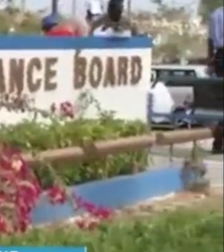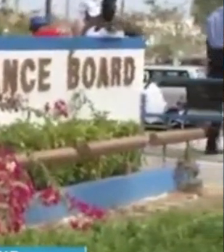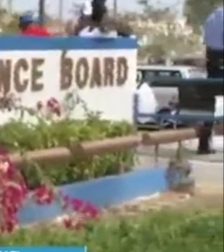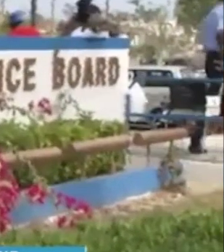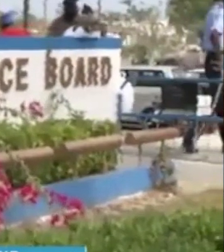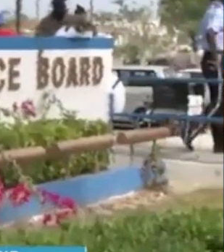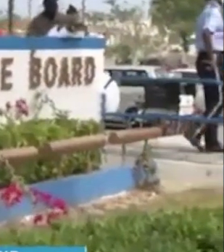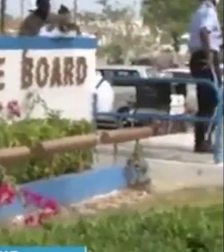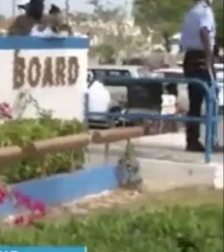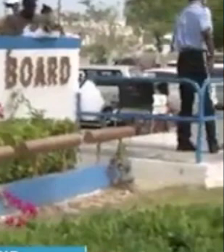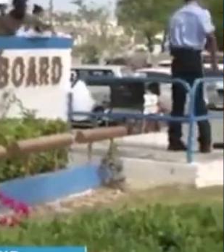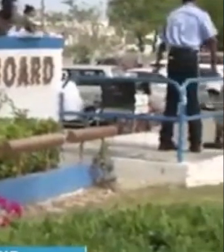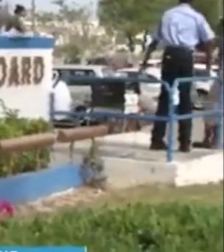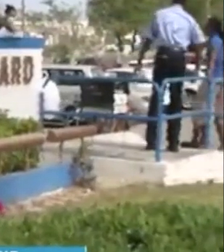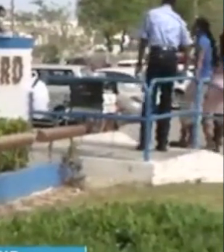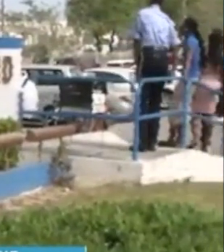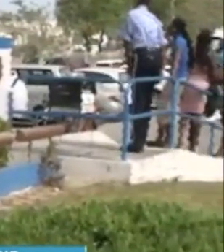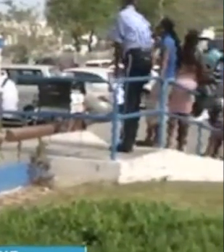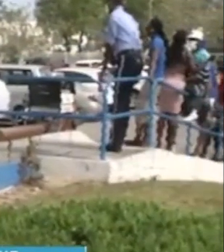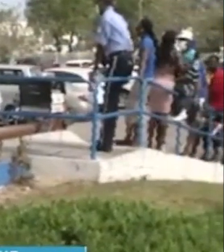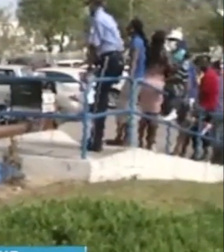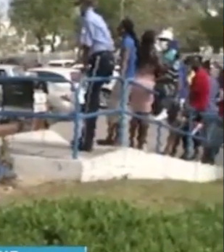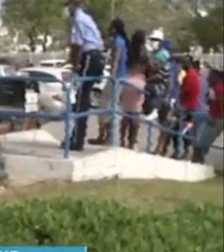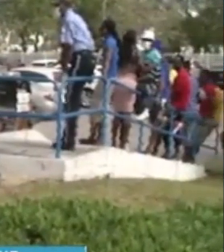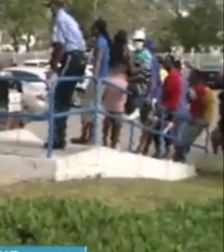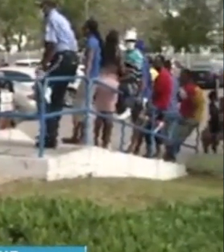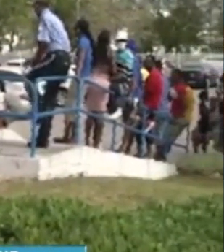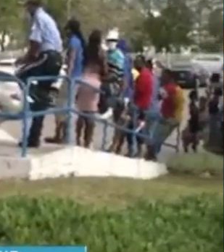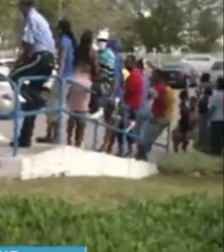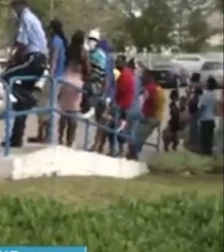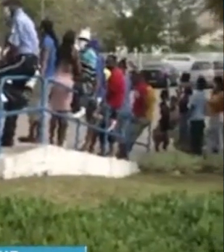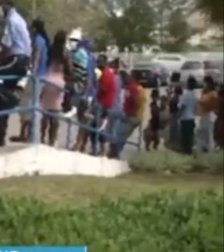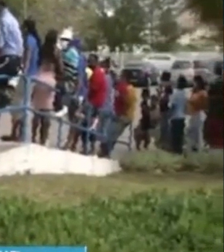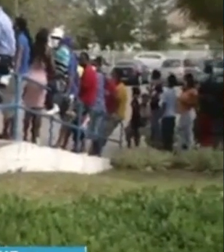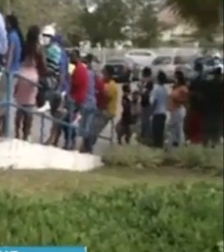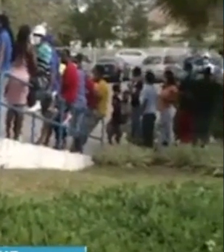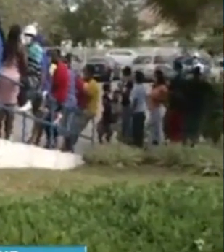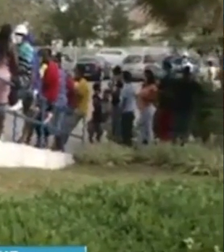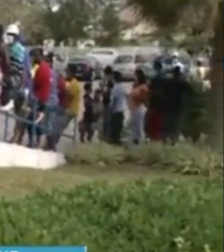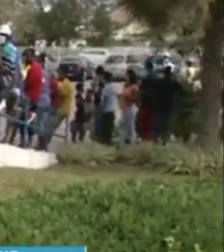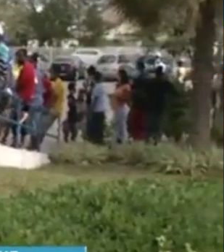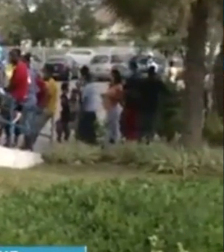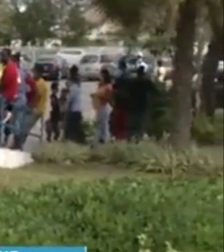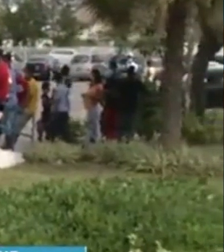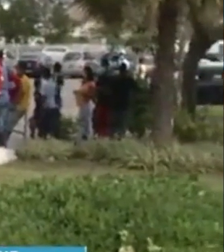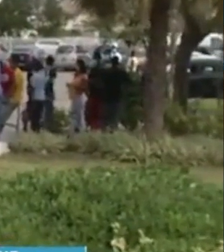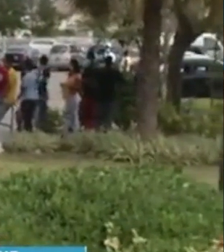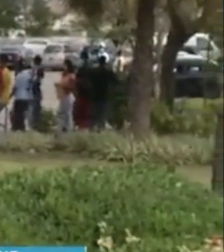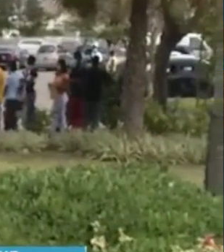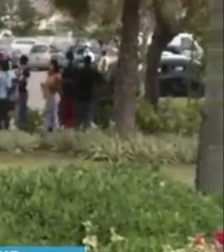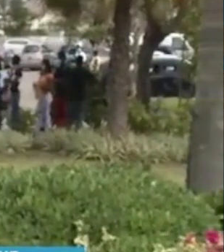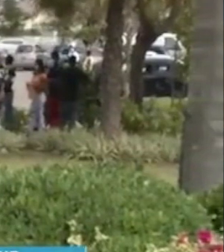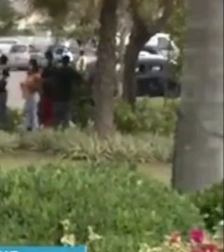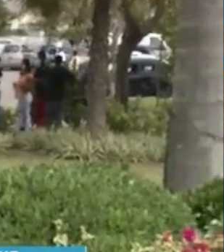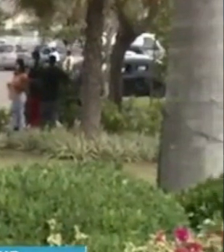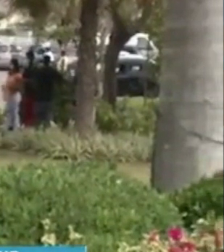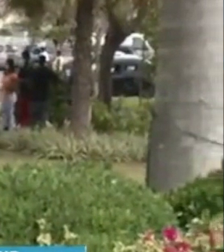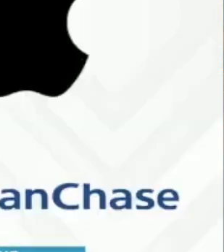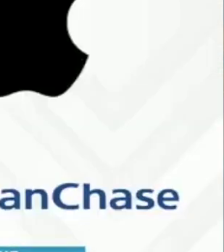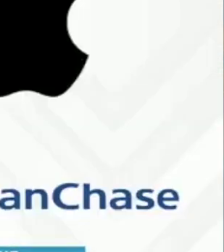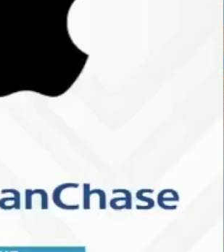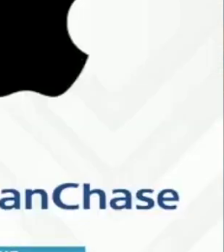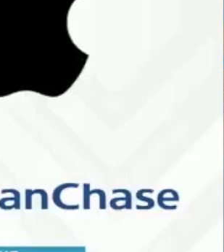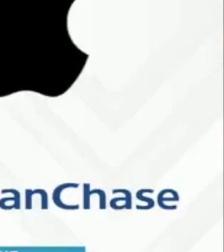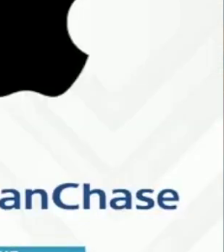both short-sighted and detrimental for the Social Security net. House members heard how NIB had shares in companies like